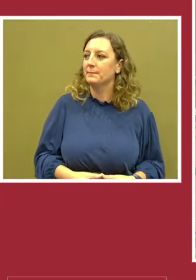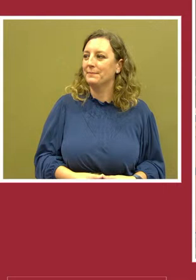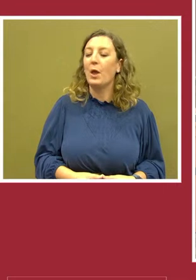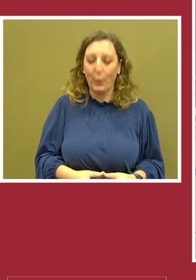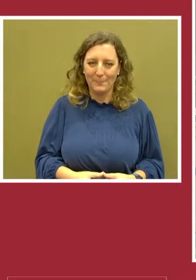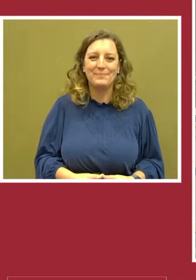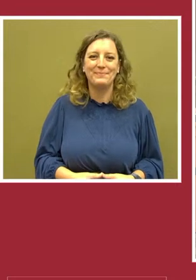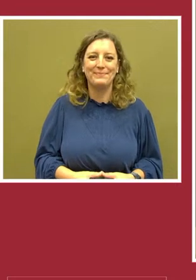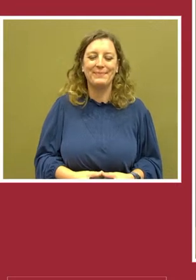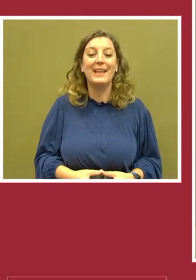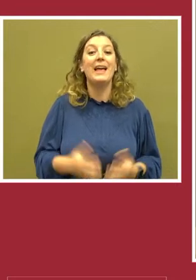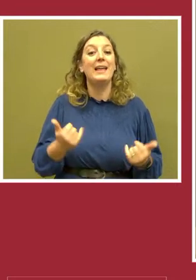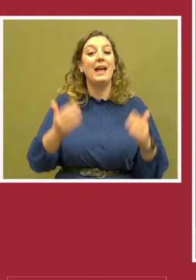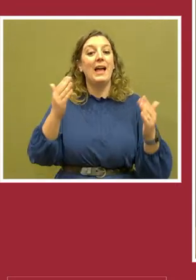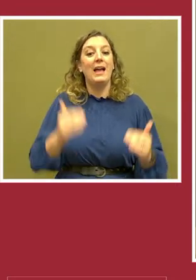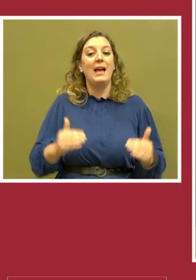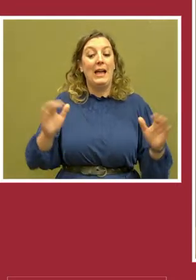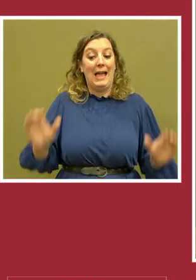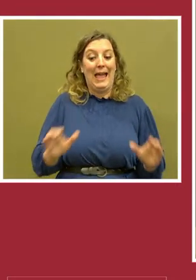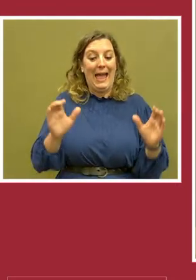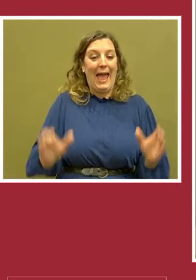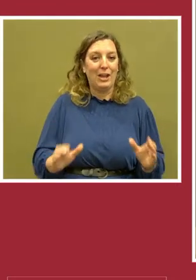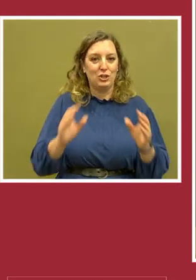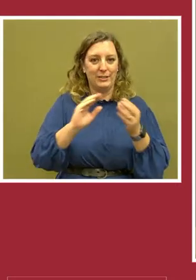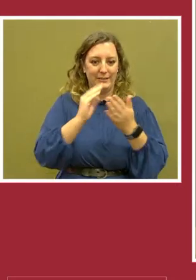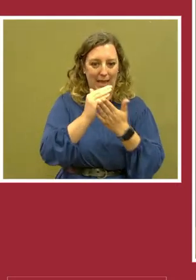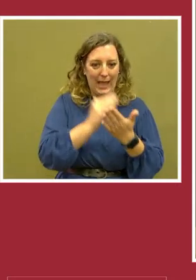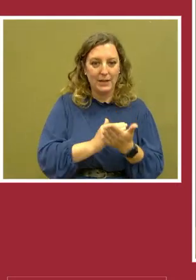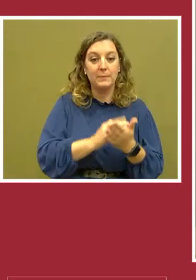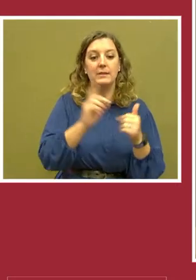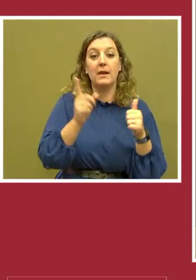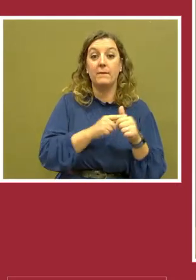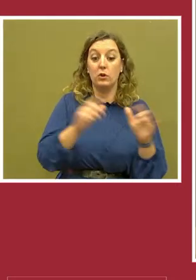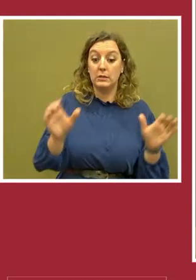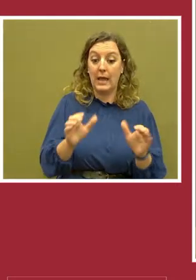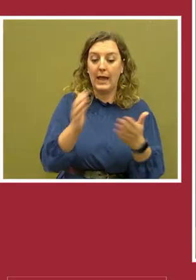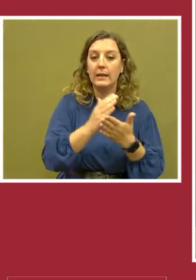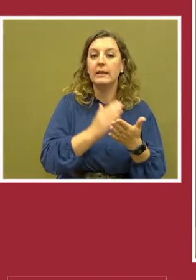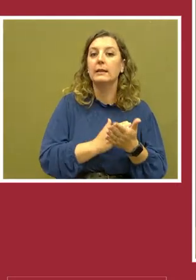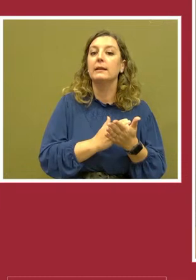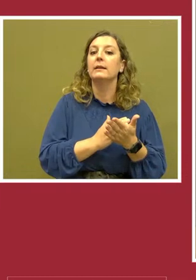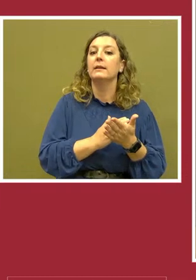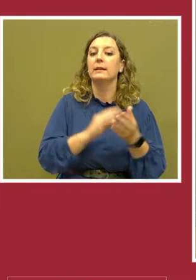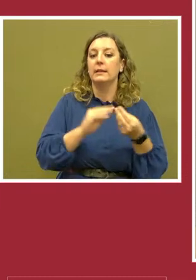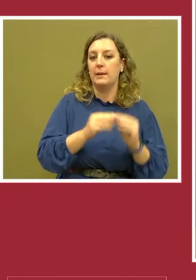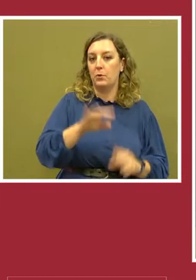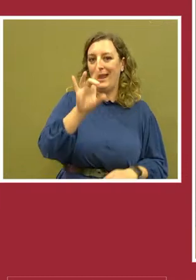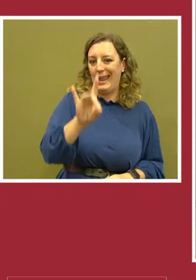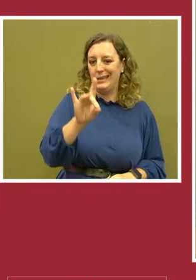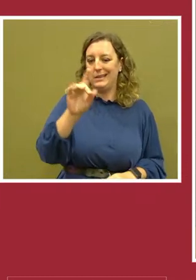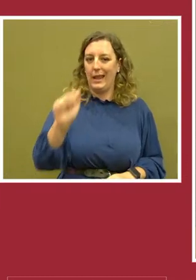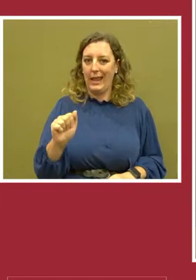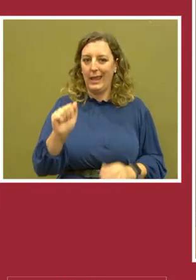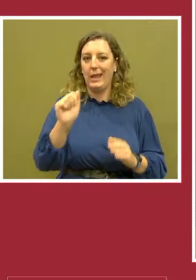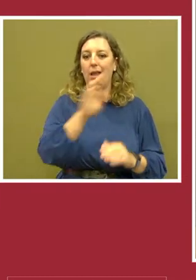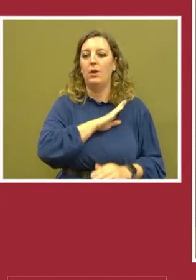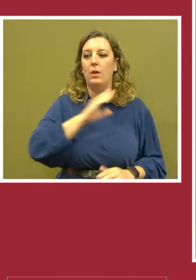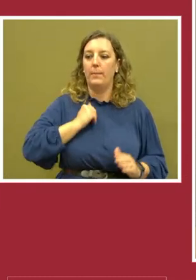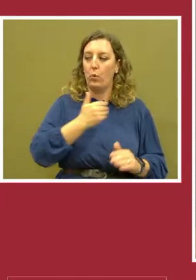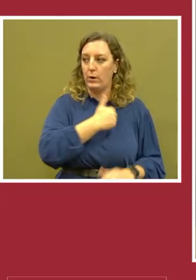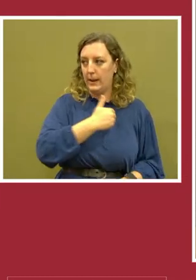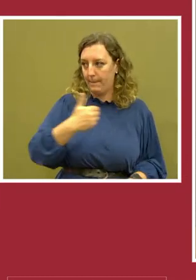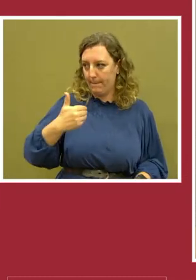All right. Then we will move into our action items. Our first action item tonight is item 8A, which is our board